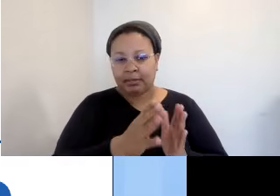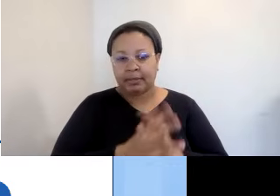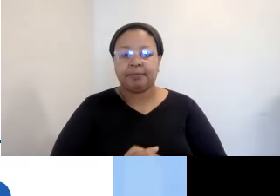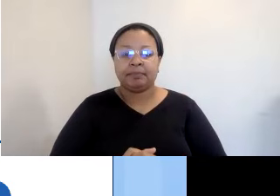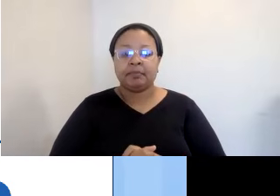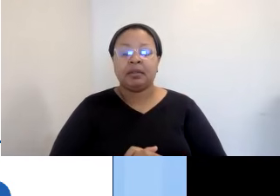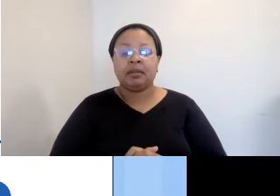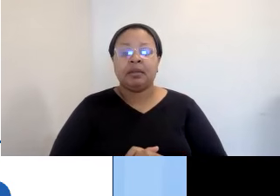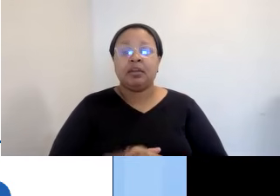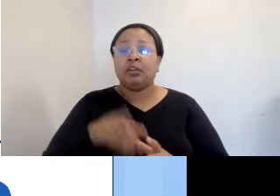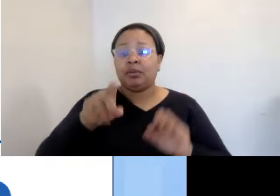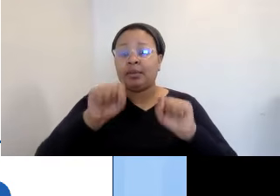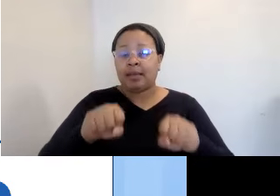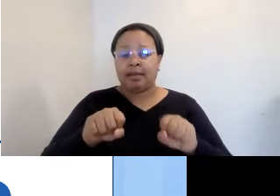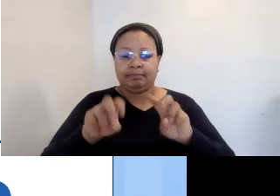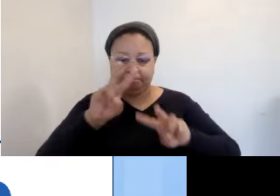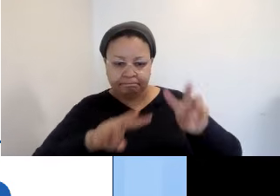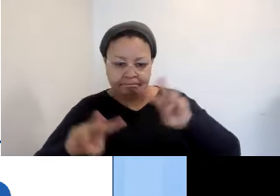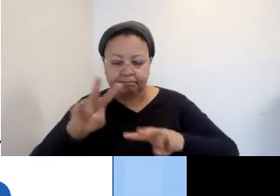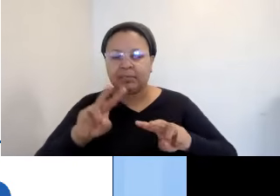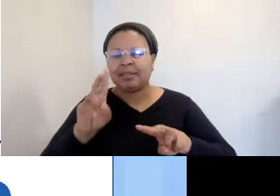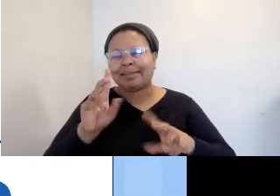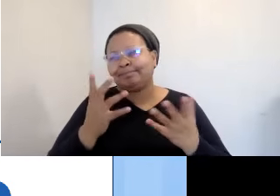is that you can view, just like most